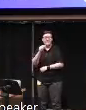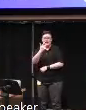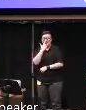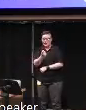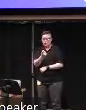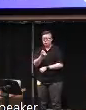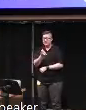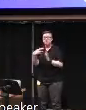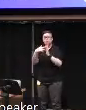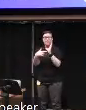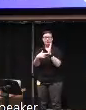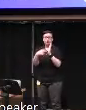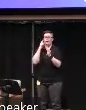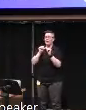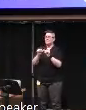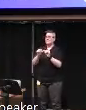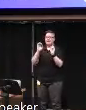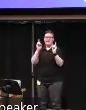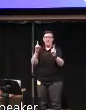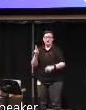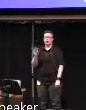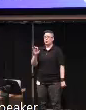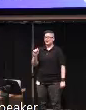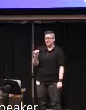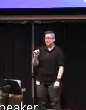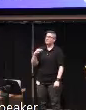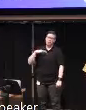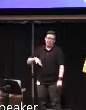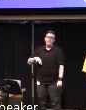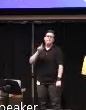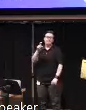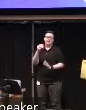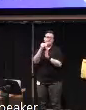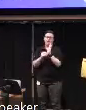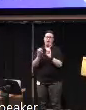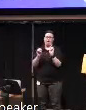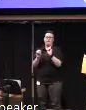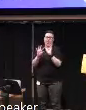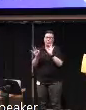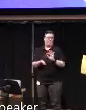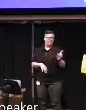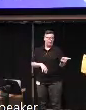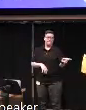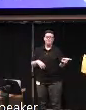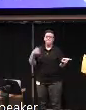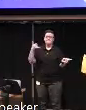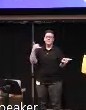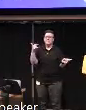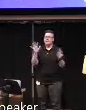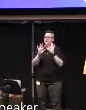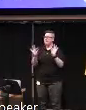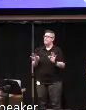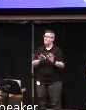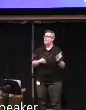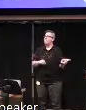in registering for continuing education credits, you do need to complete an evaluation. These yellow evaluation